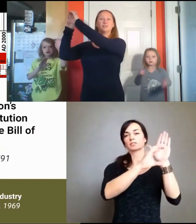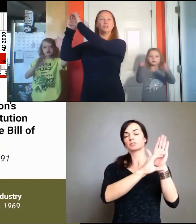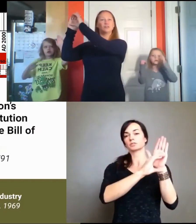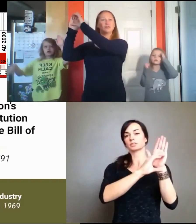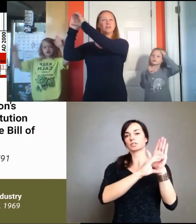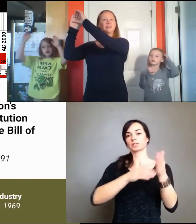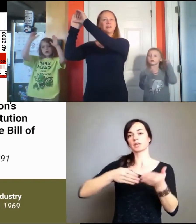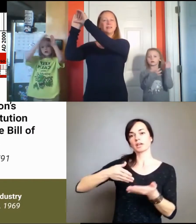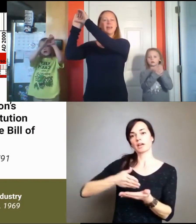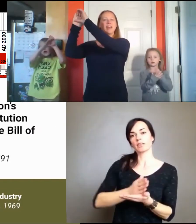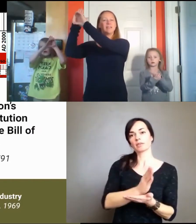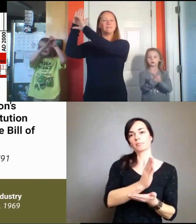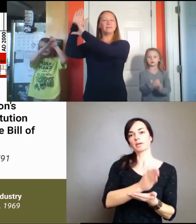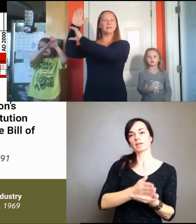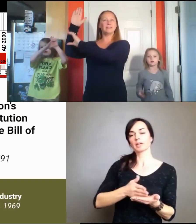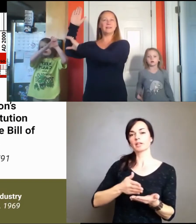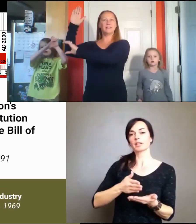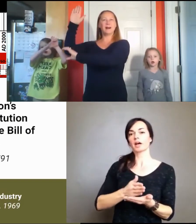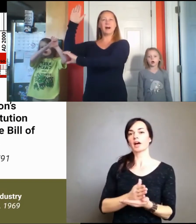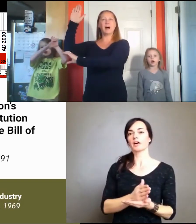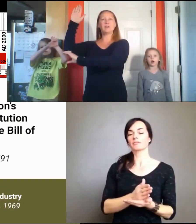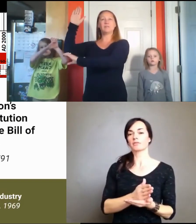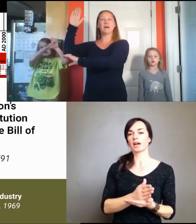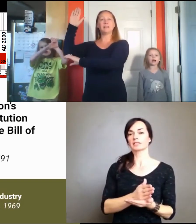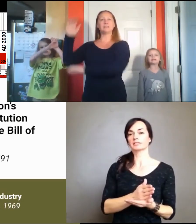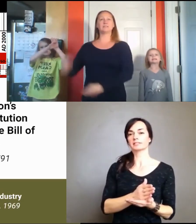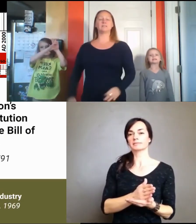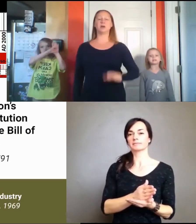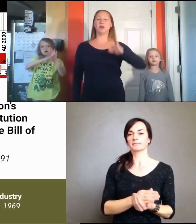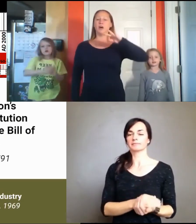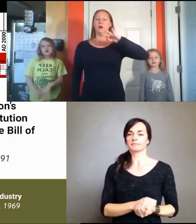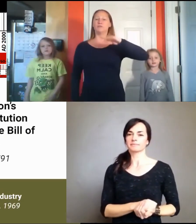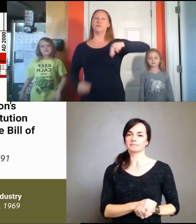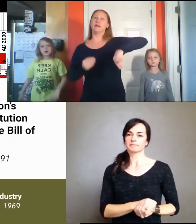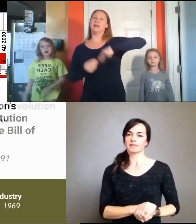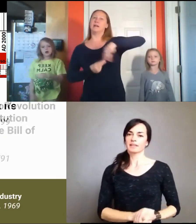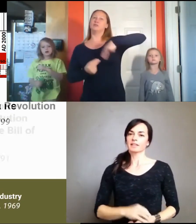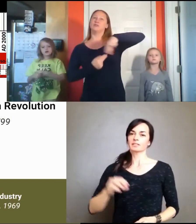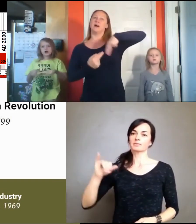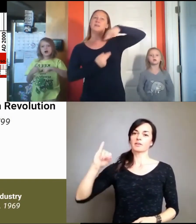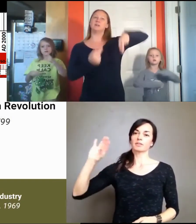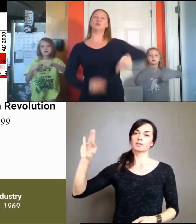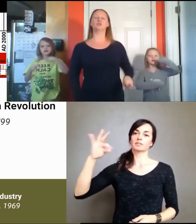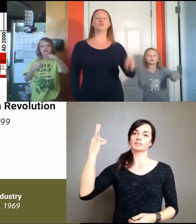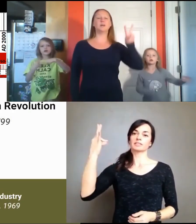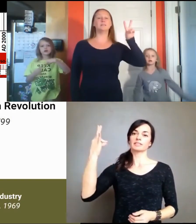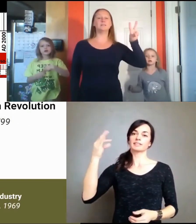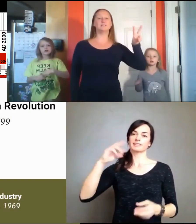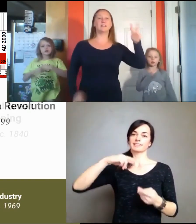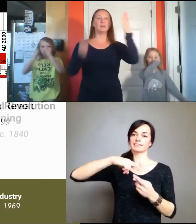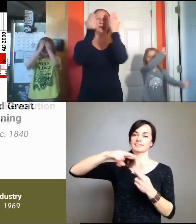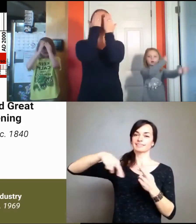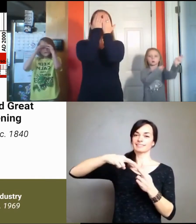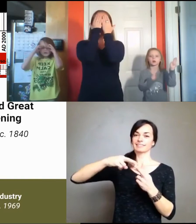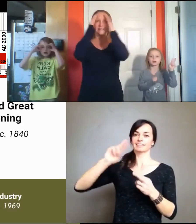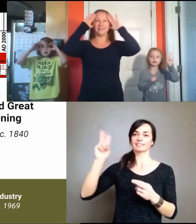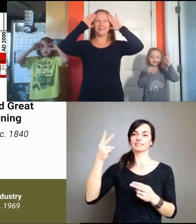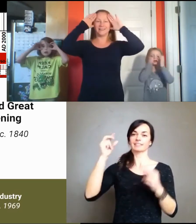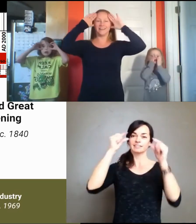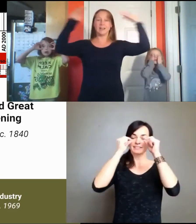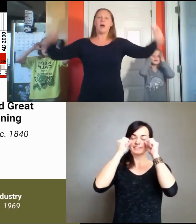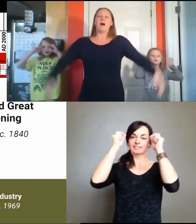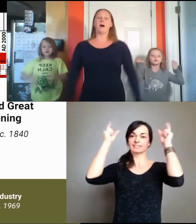Madison's Constitution and the Bill of Rights. French Revolution, the Second